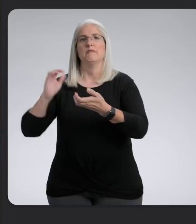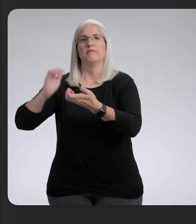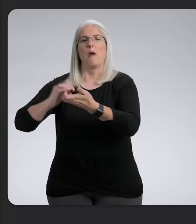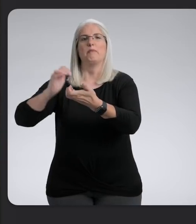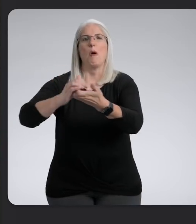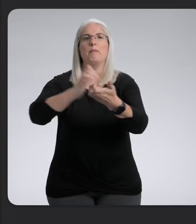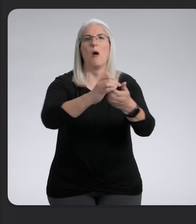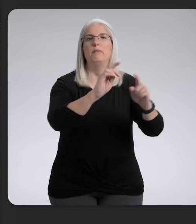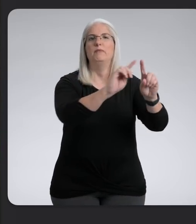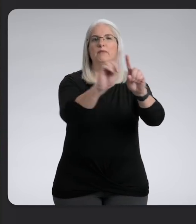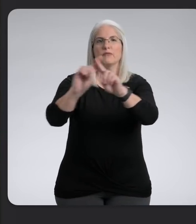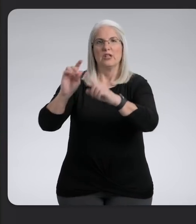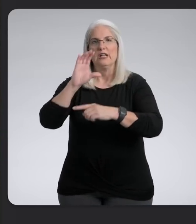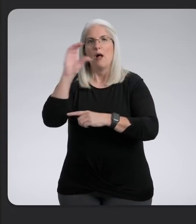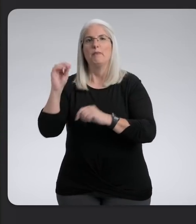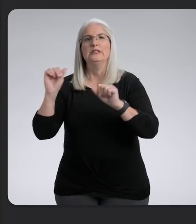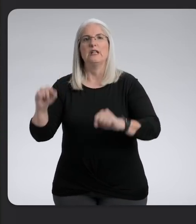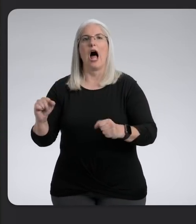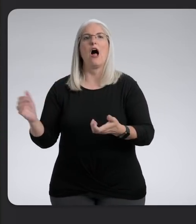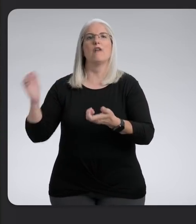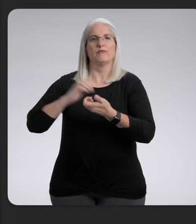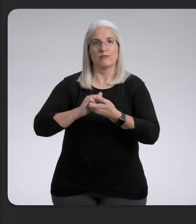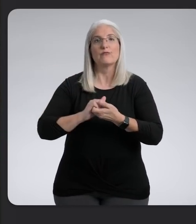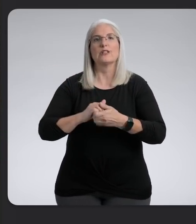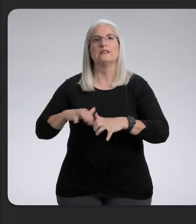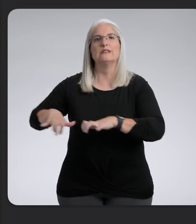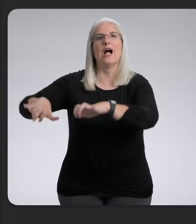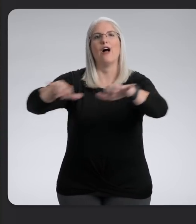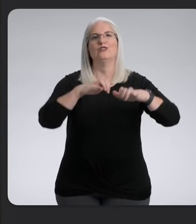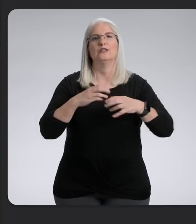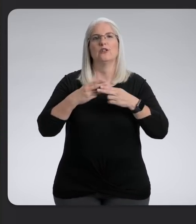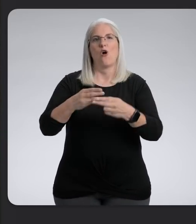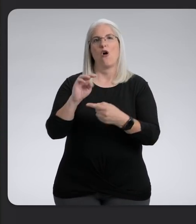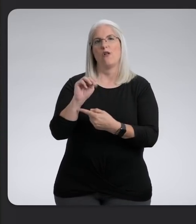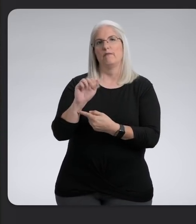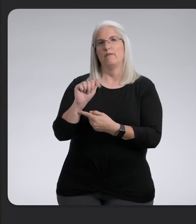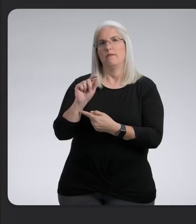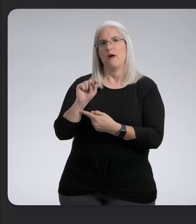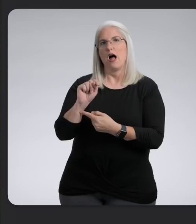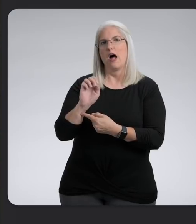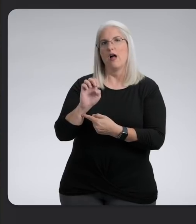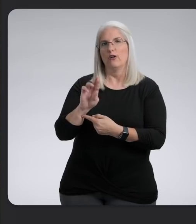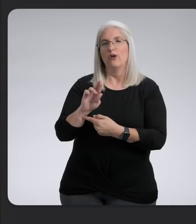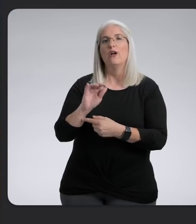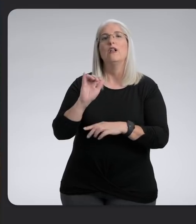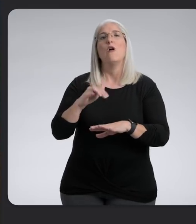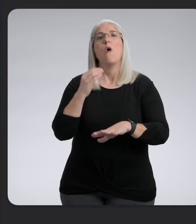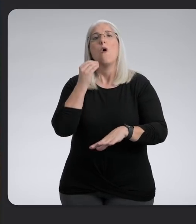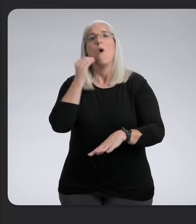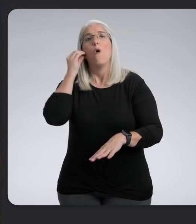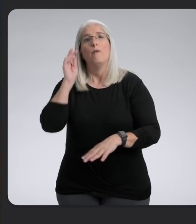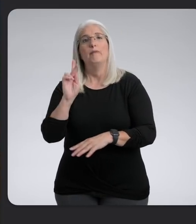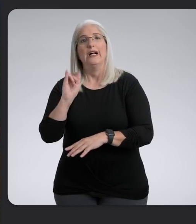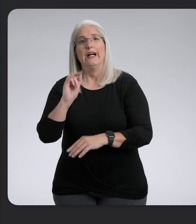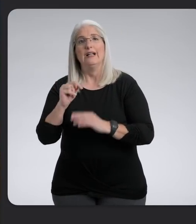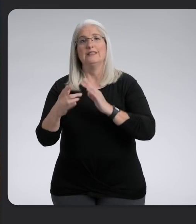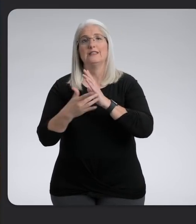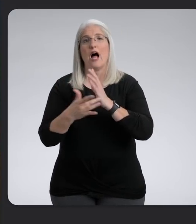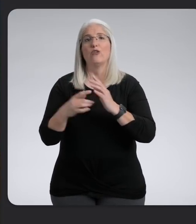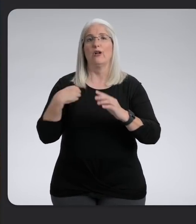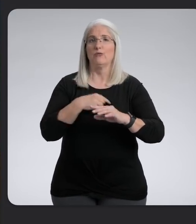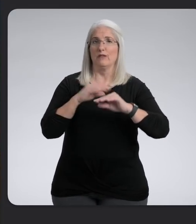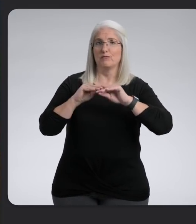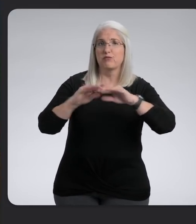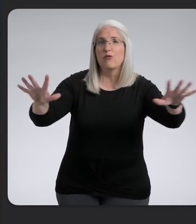home interoperability standard called Matter. It leverages the HomeKit technology we open sourced last year, and we're excited to announce